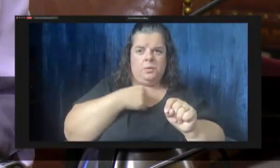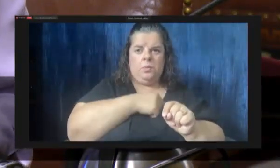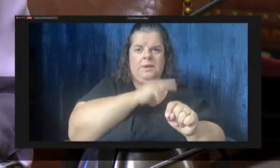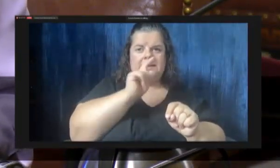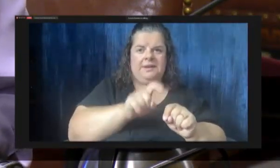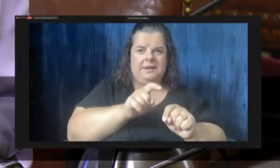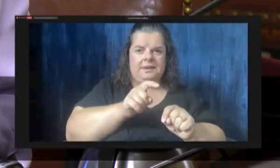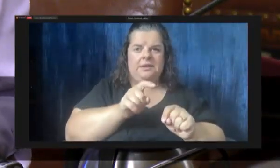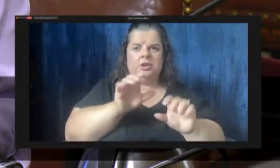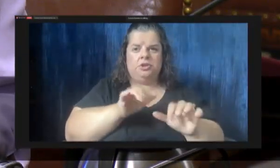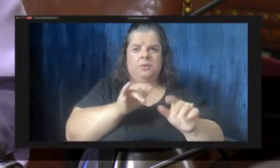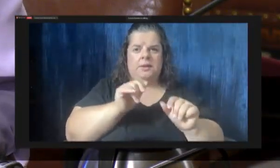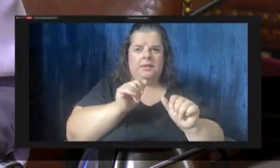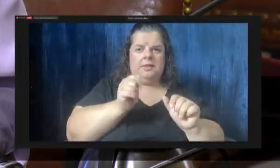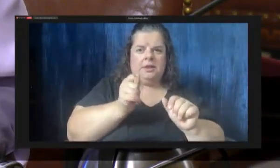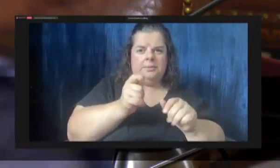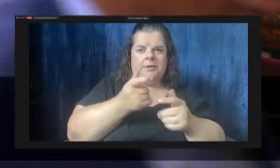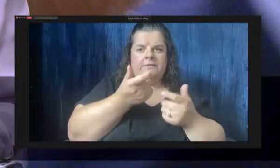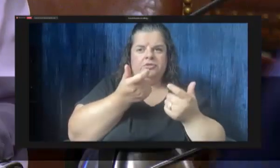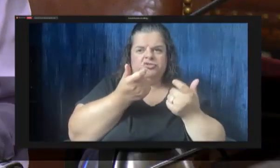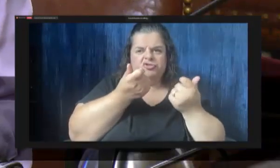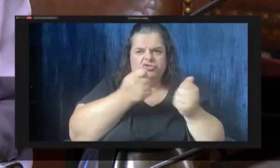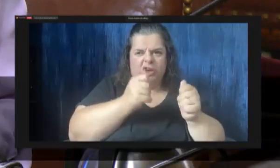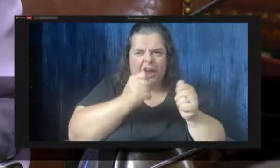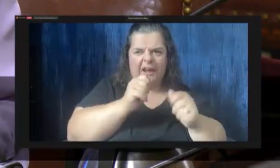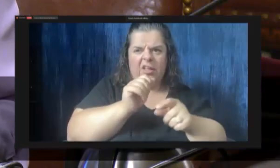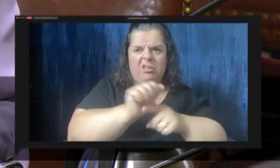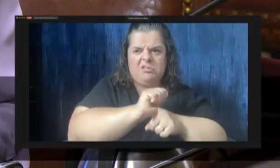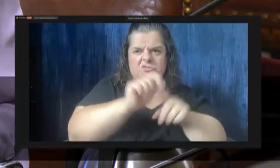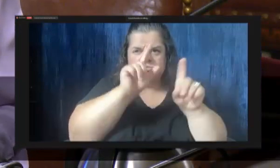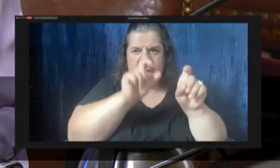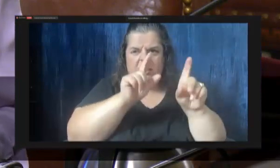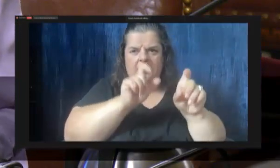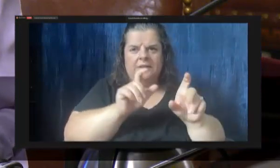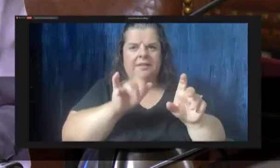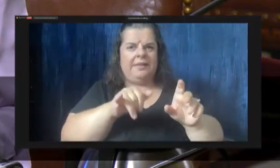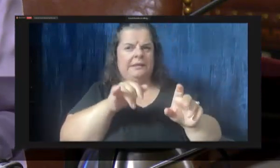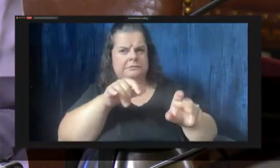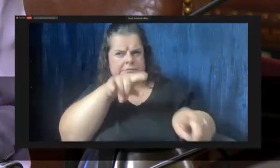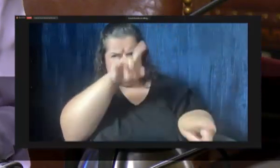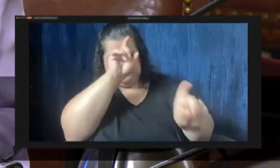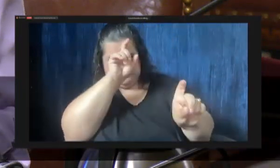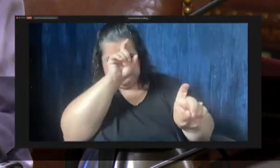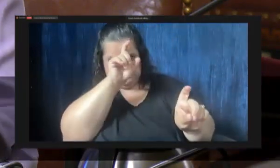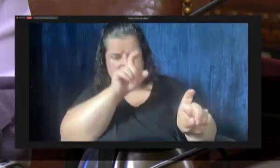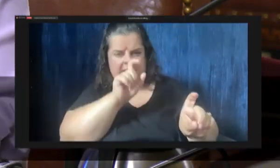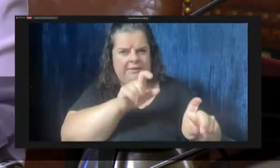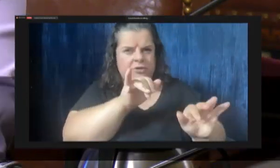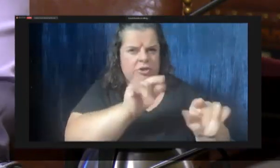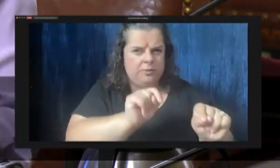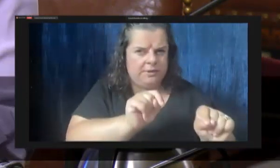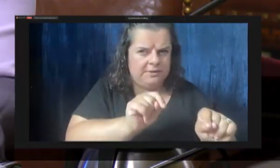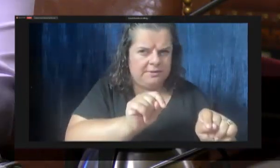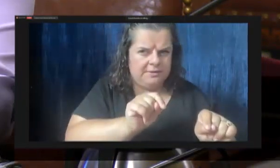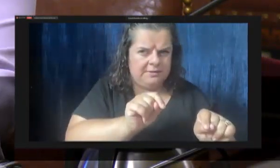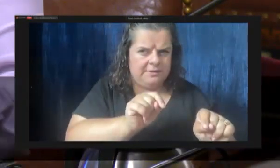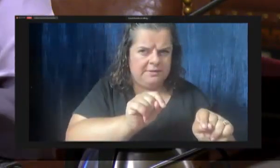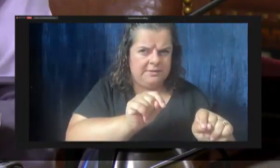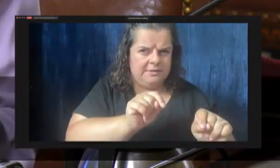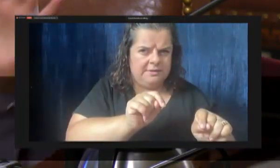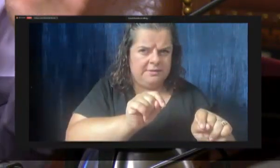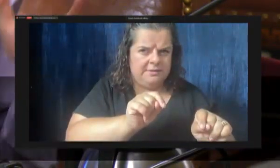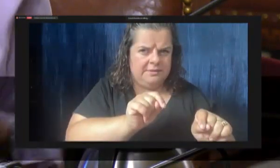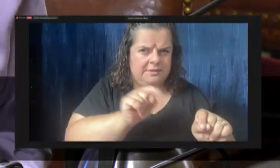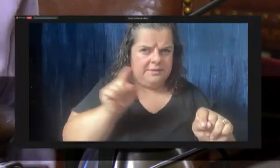a deer management. And it is stumped us for a while that we have to do the thing that that the commission